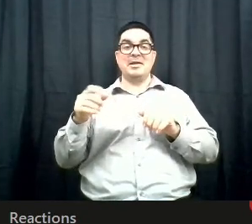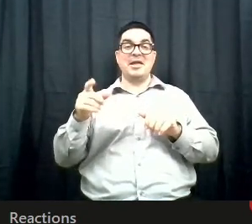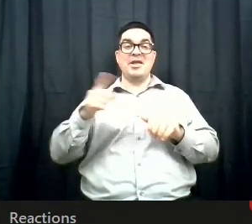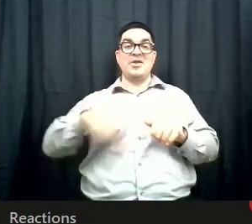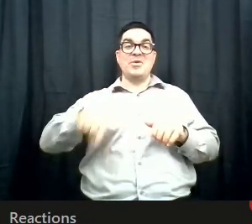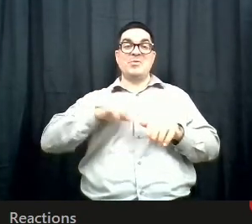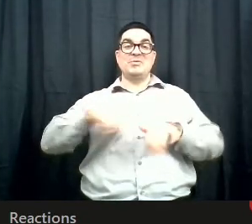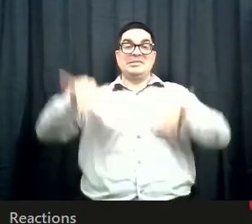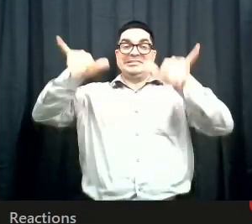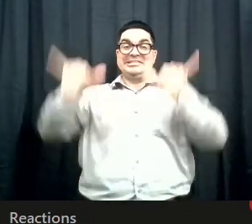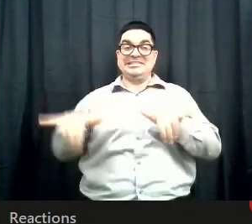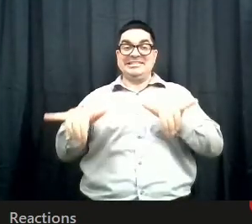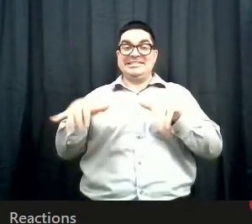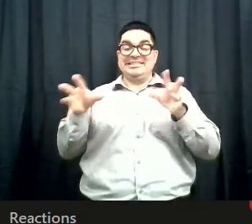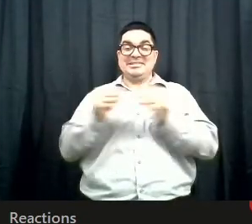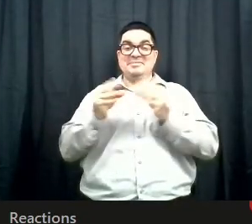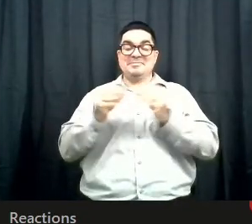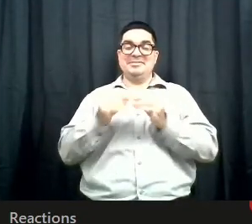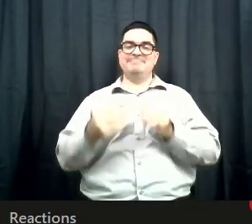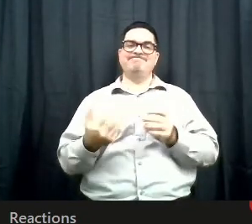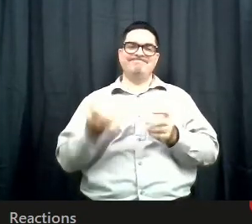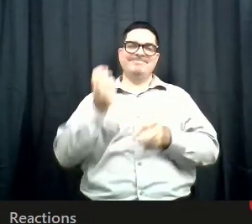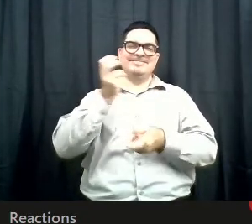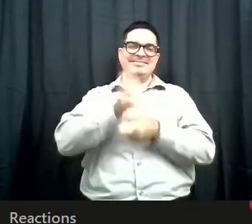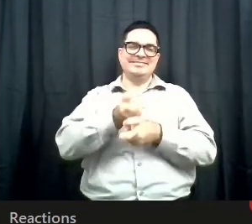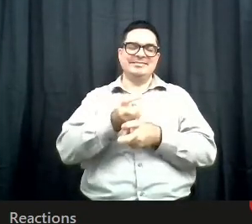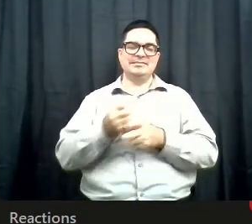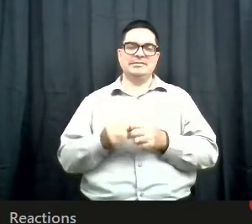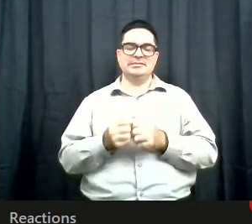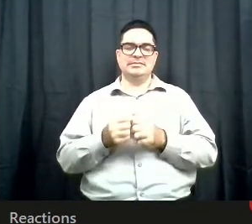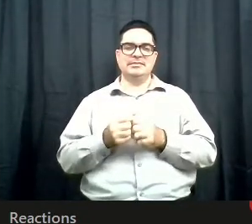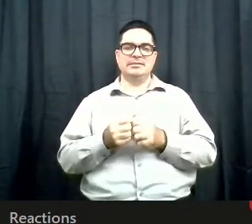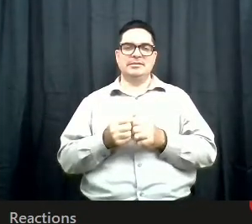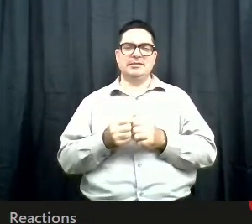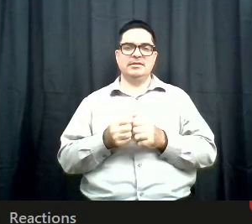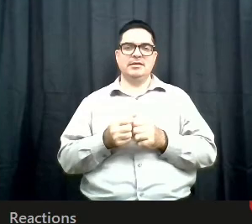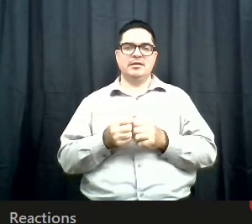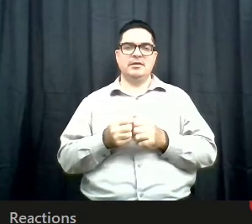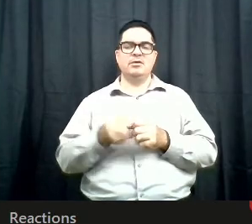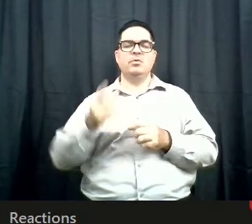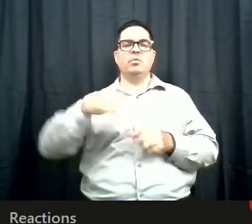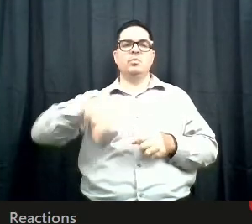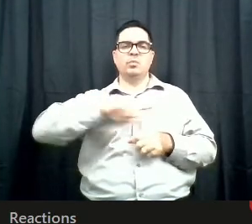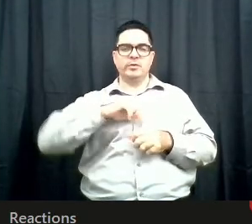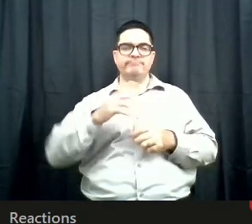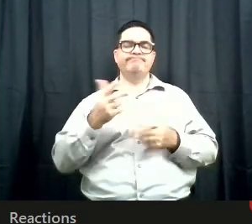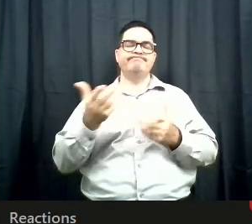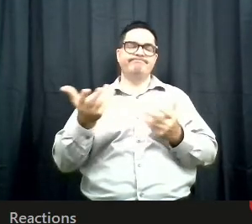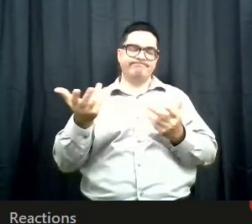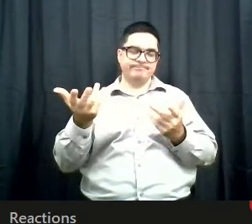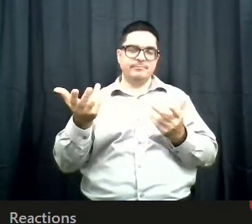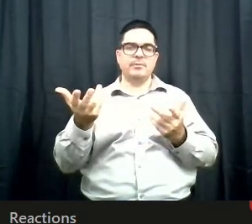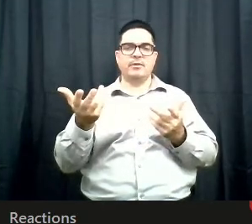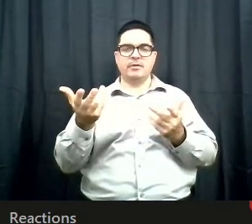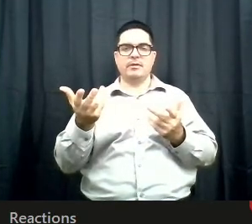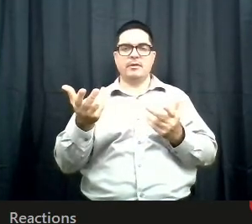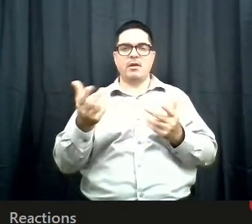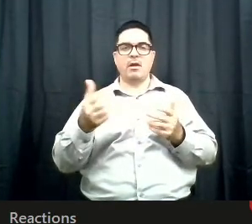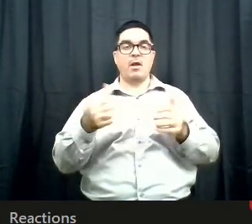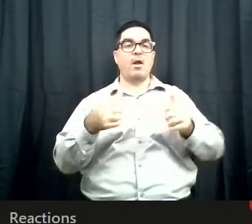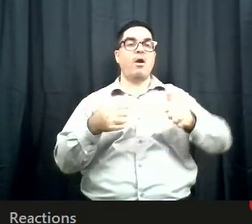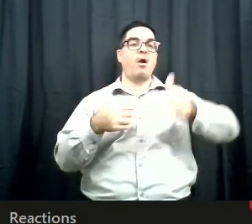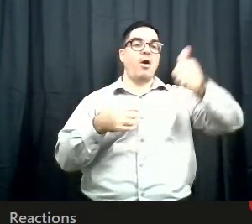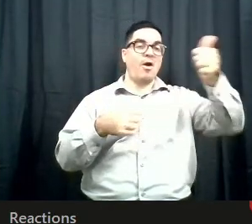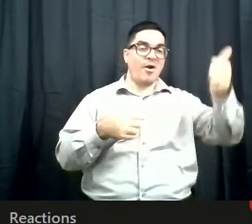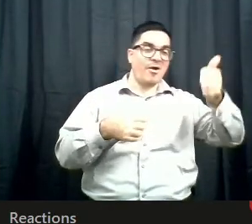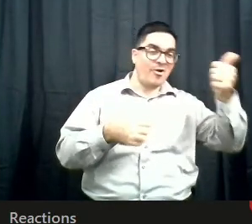on the call. So we have, as Natalie said, we do have, it sounds like lots more questions. We